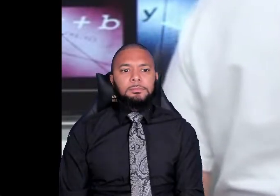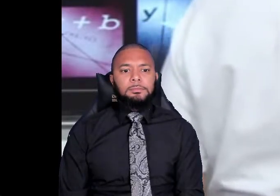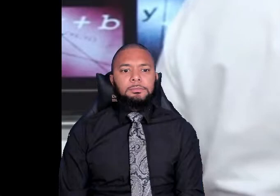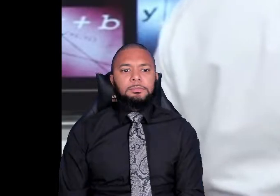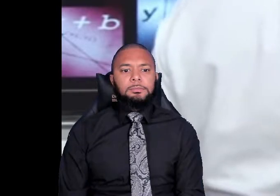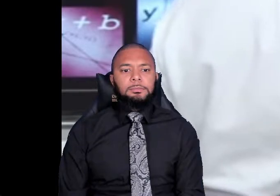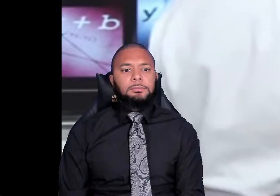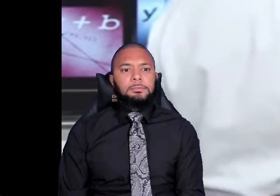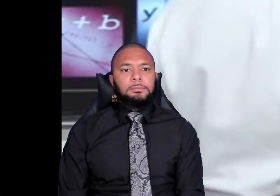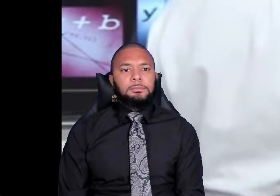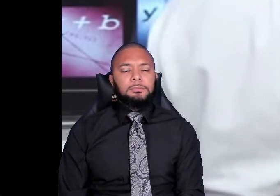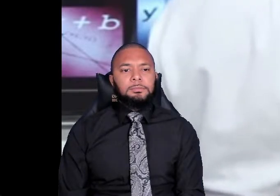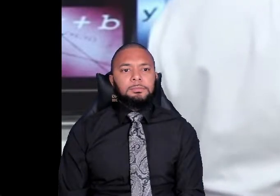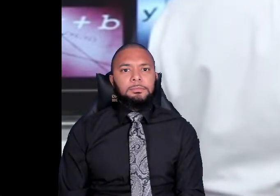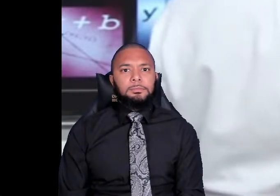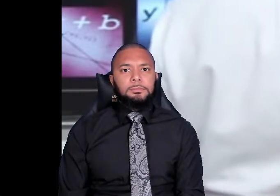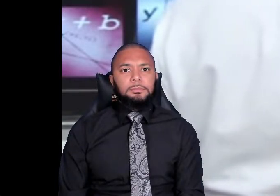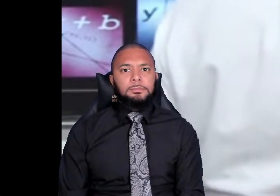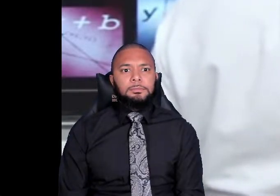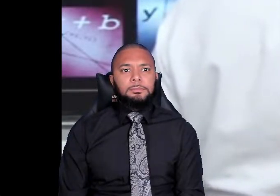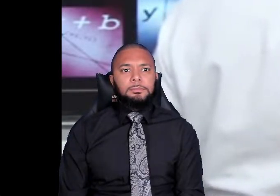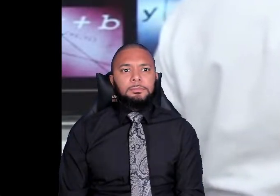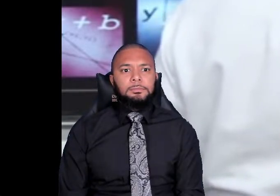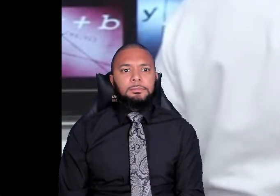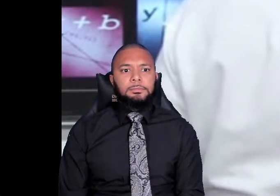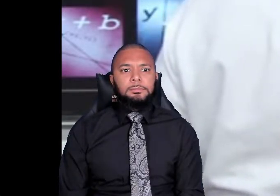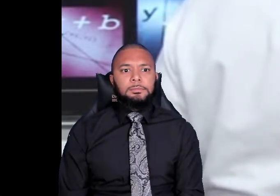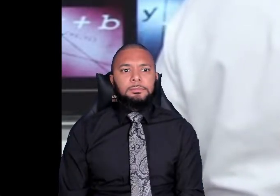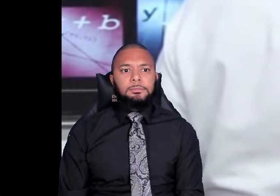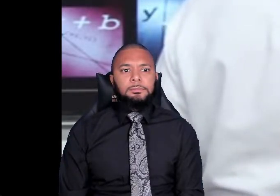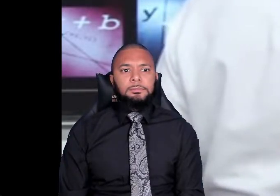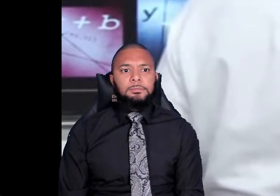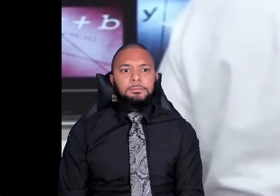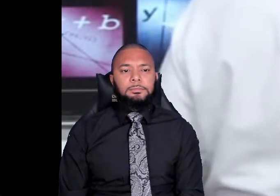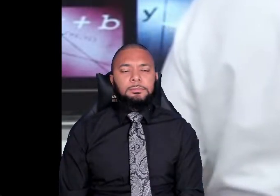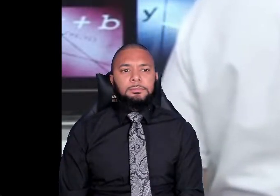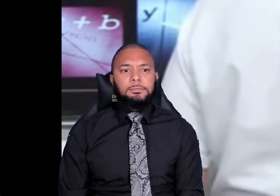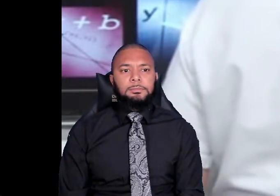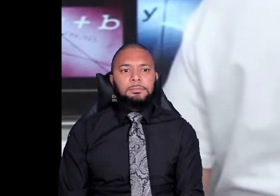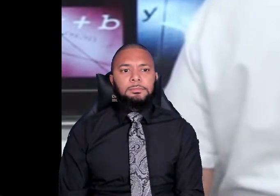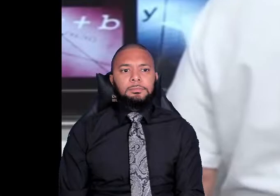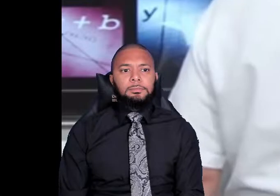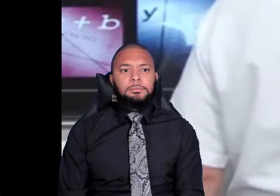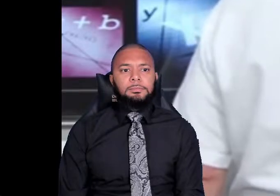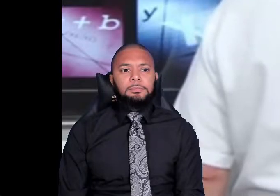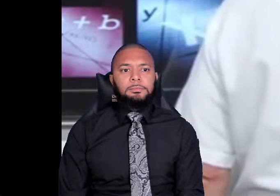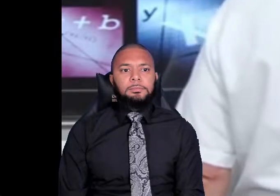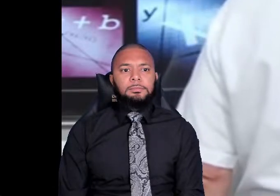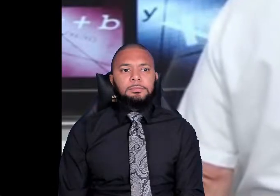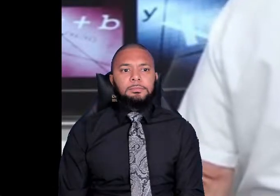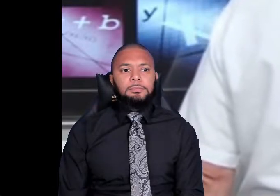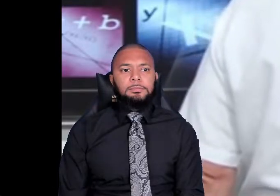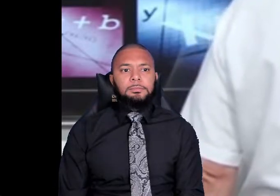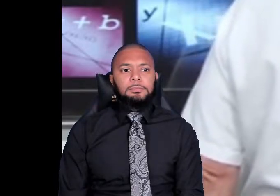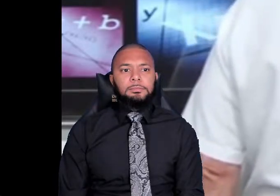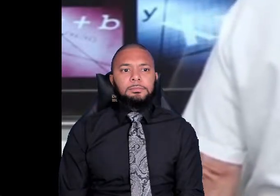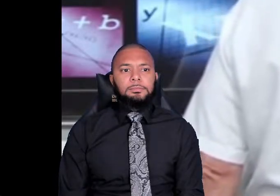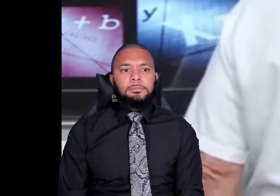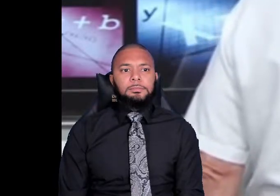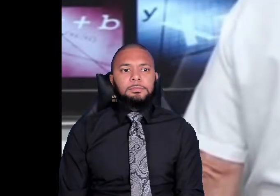7. And my second equation is negative 9x minus